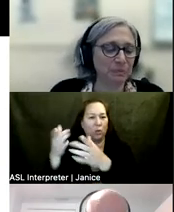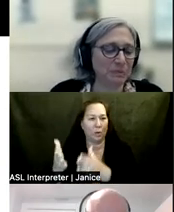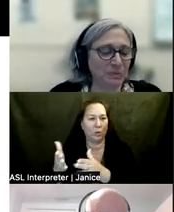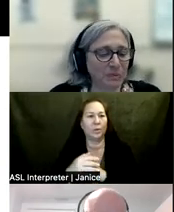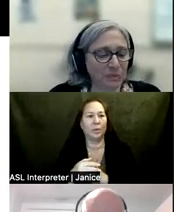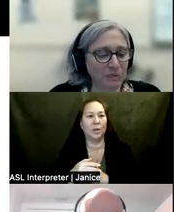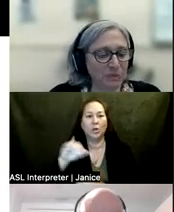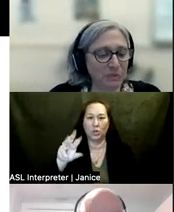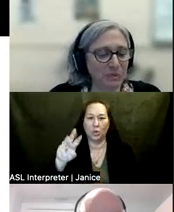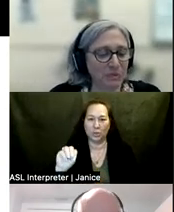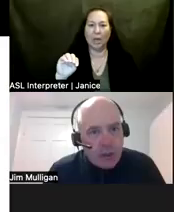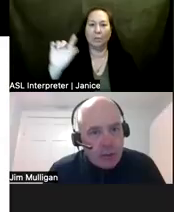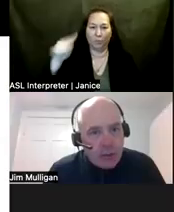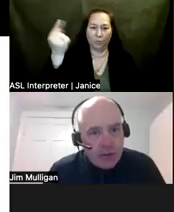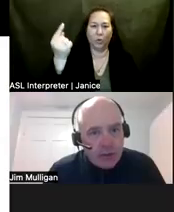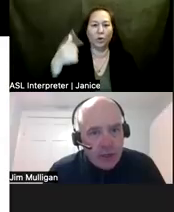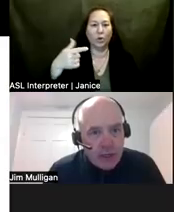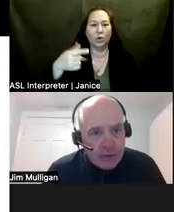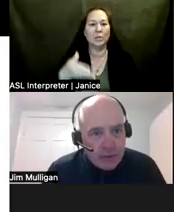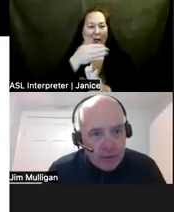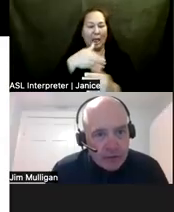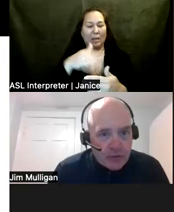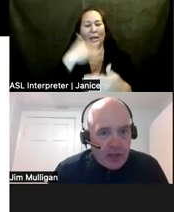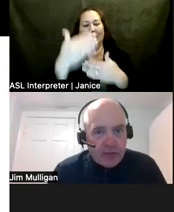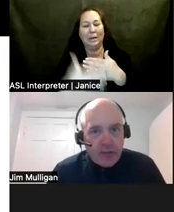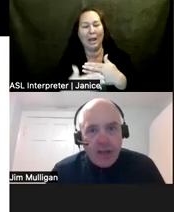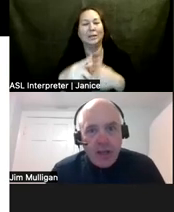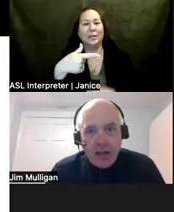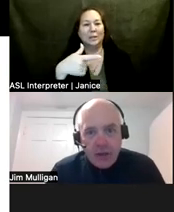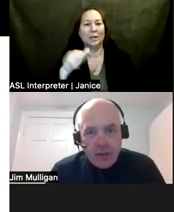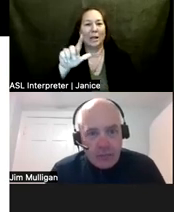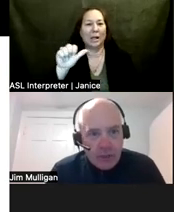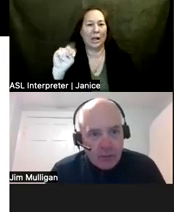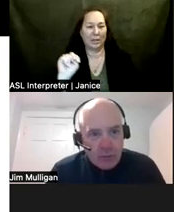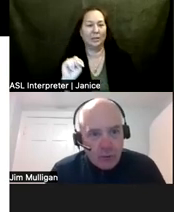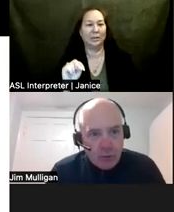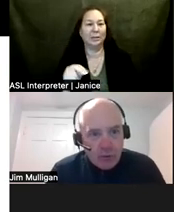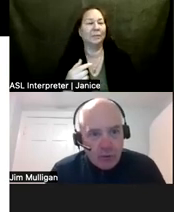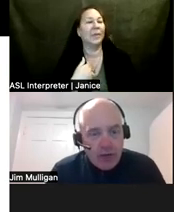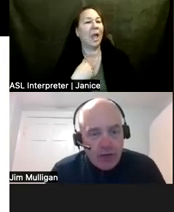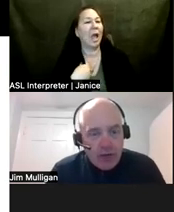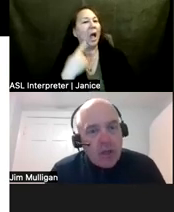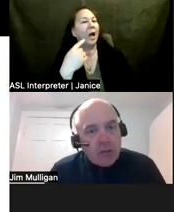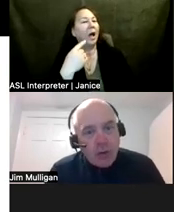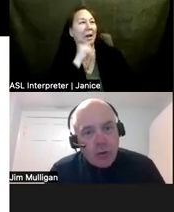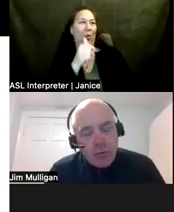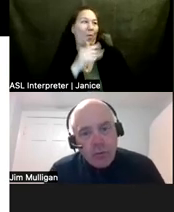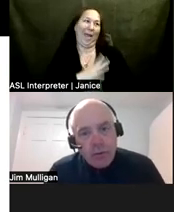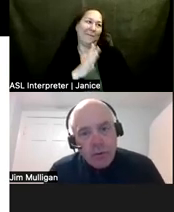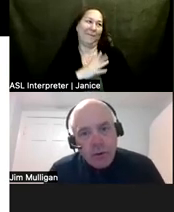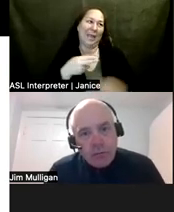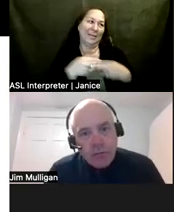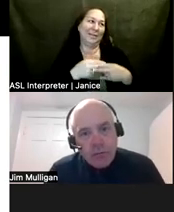thanks, Jody. So first of all, I apologize for not having the fanciest slides. I thought information was more important.